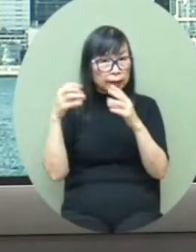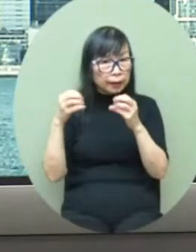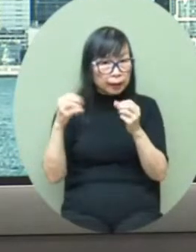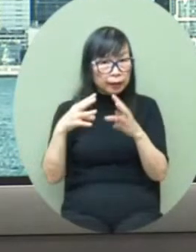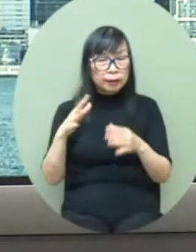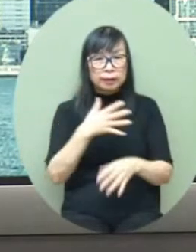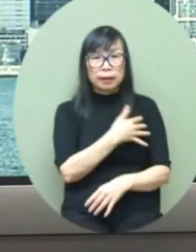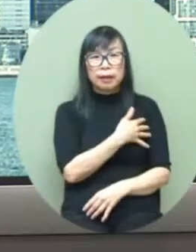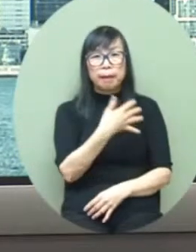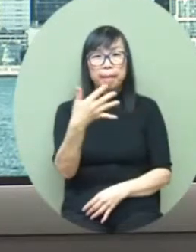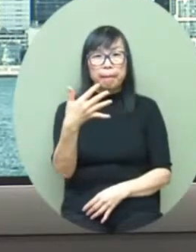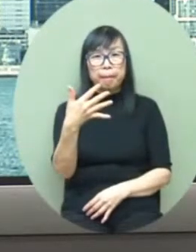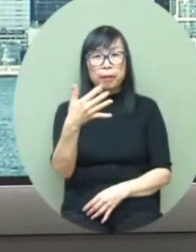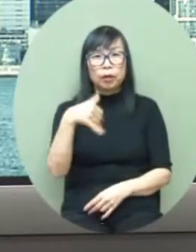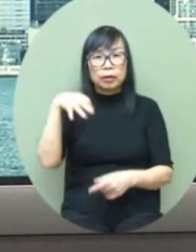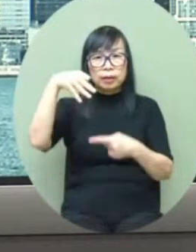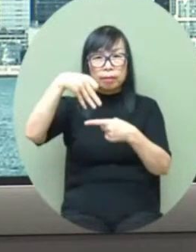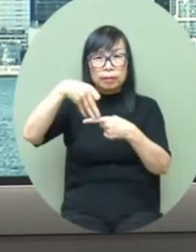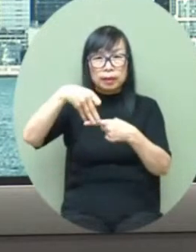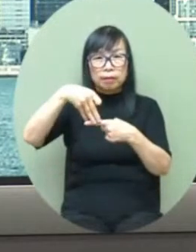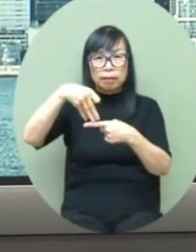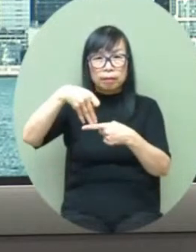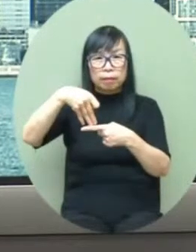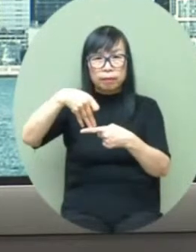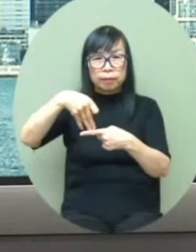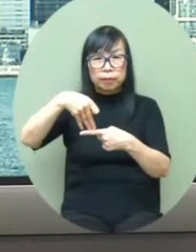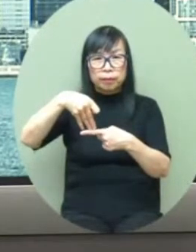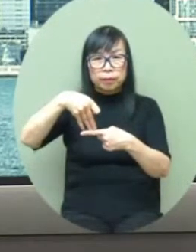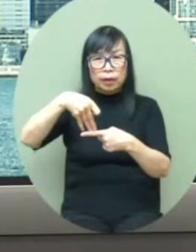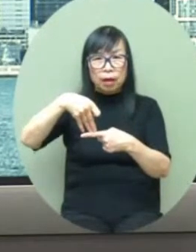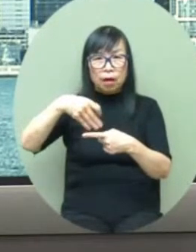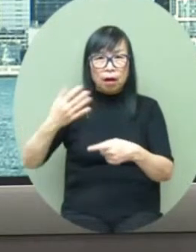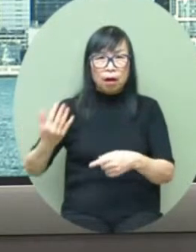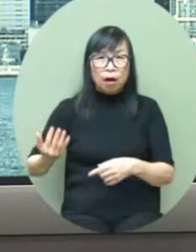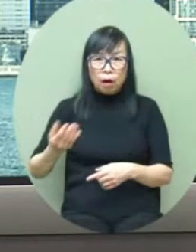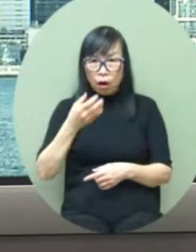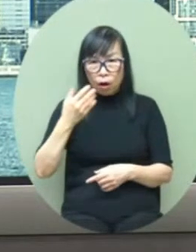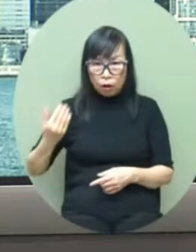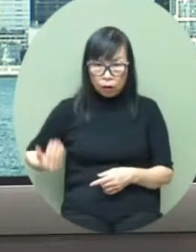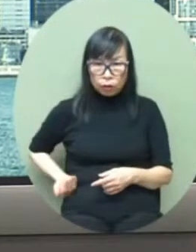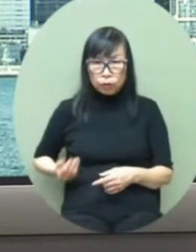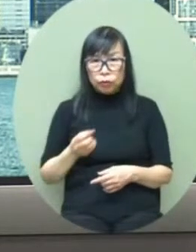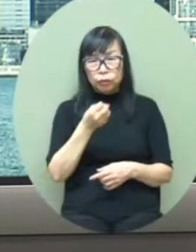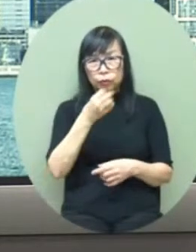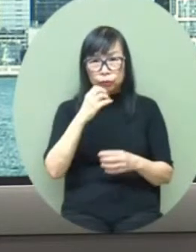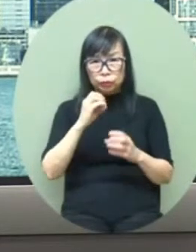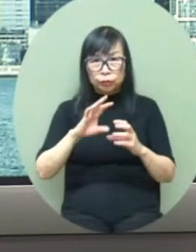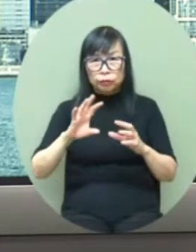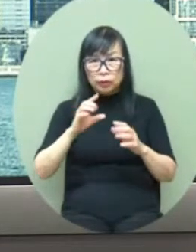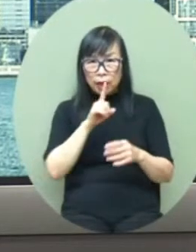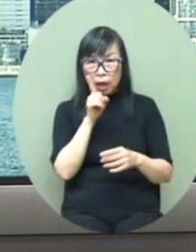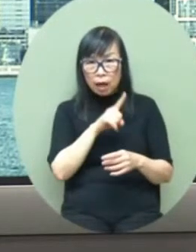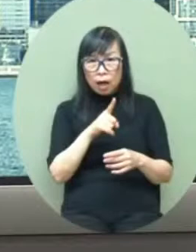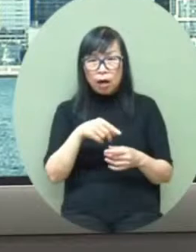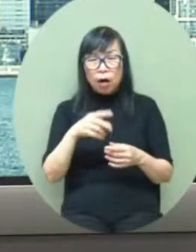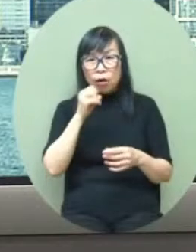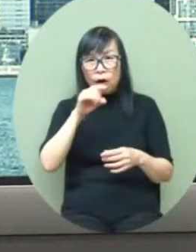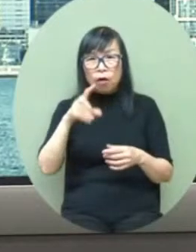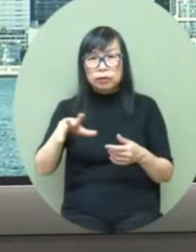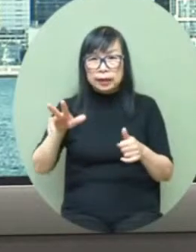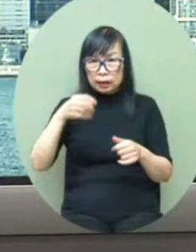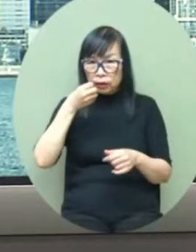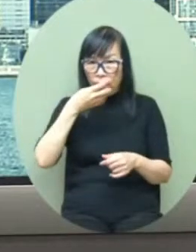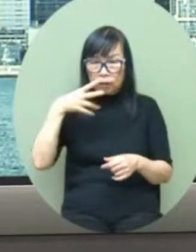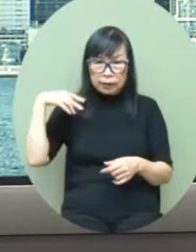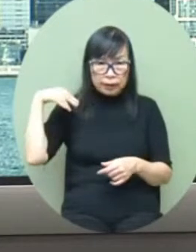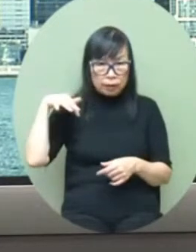be discussions. On Friday, I'll go to Shenzhen to attend a flagship event under